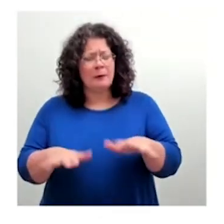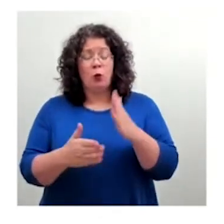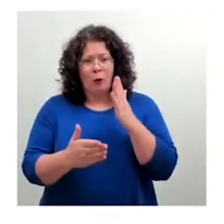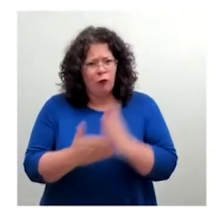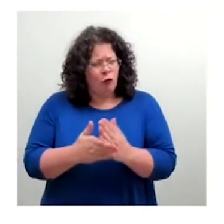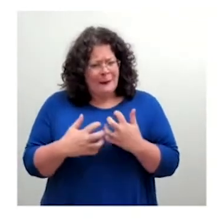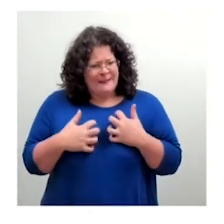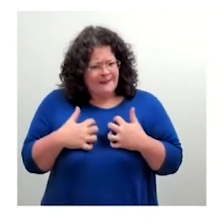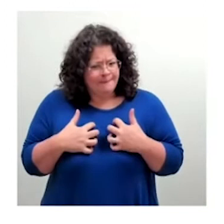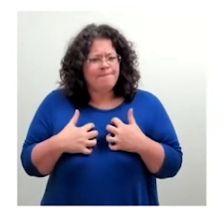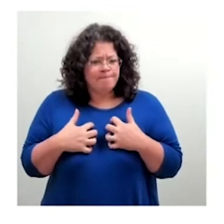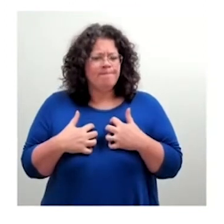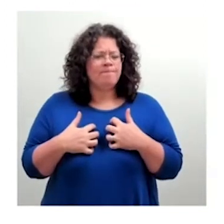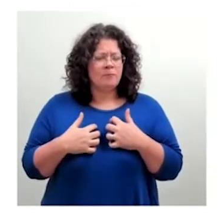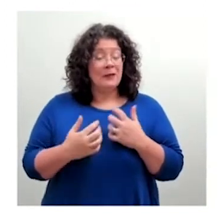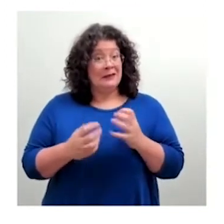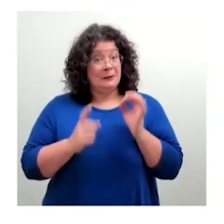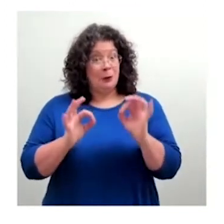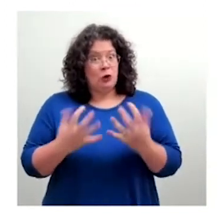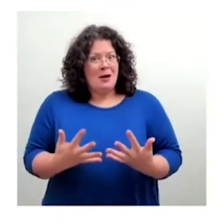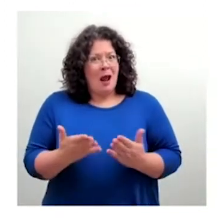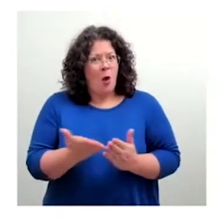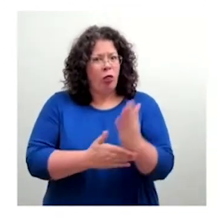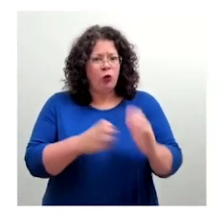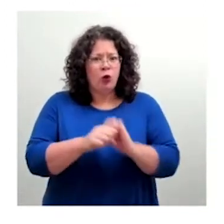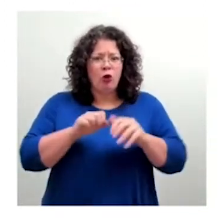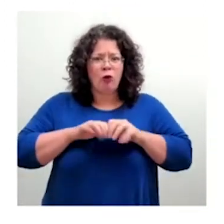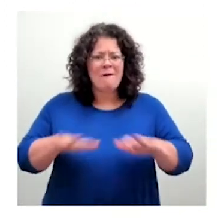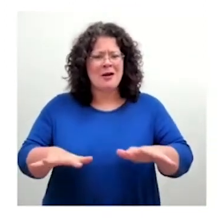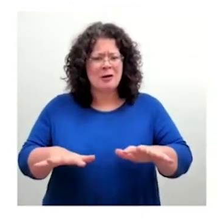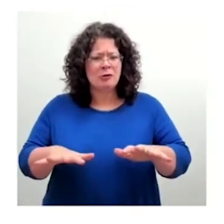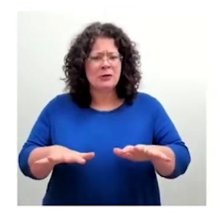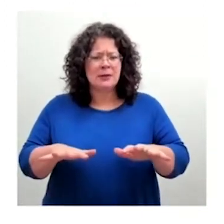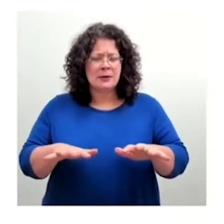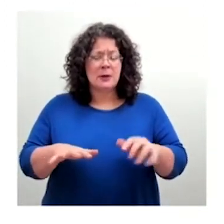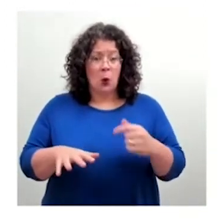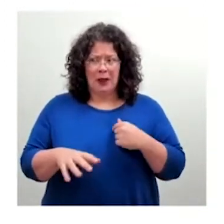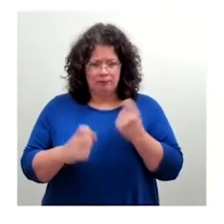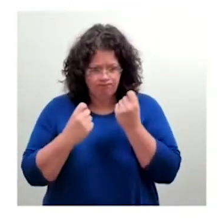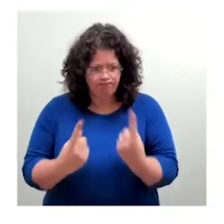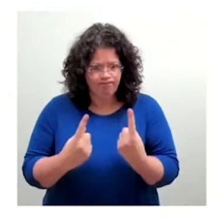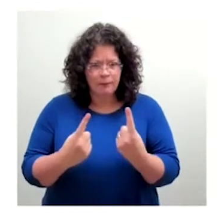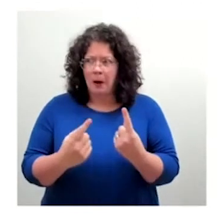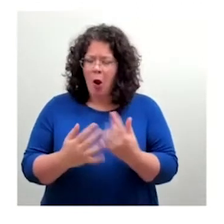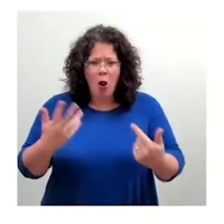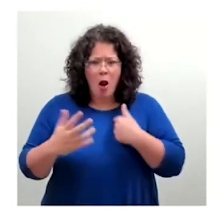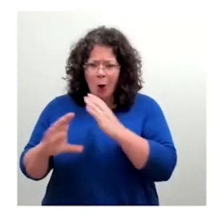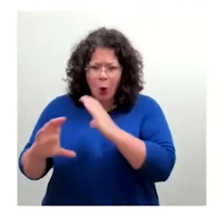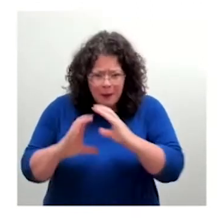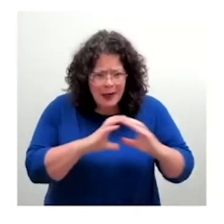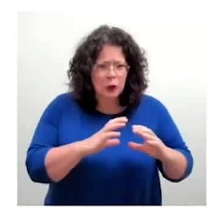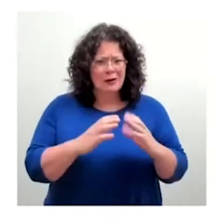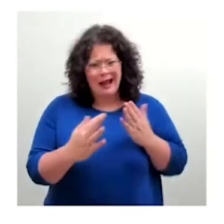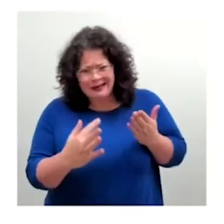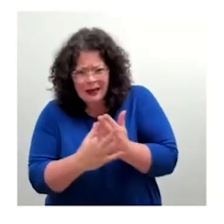interpretation and captioning, making sure that websites were accessible. There are a lot of different information that was going out during